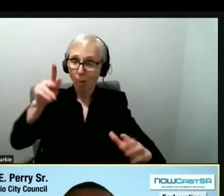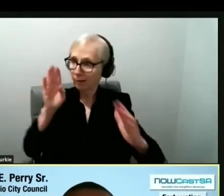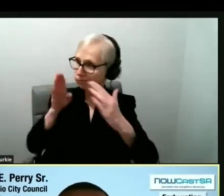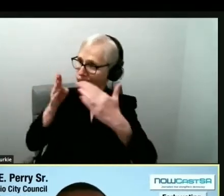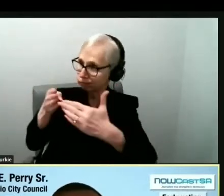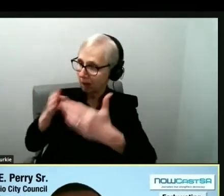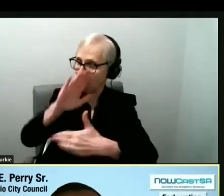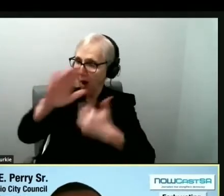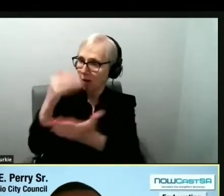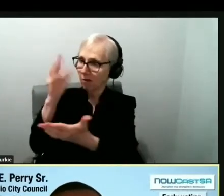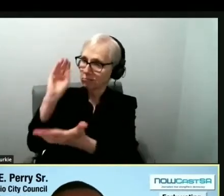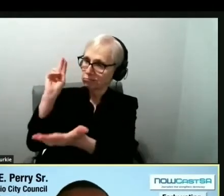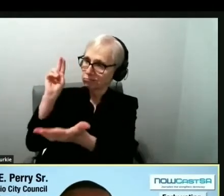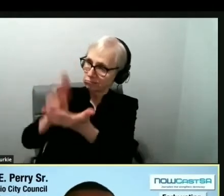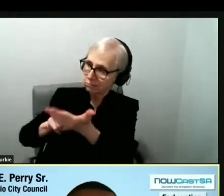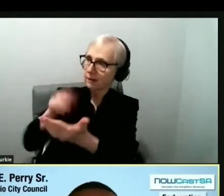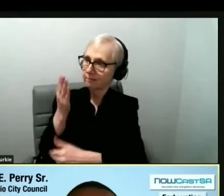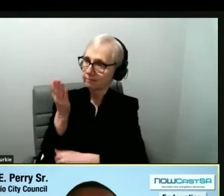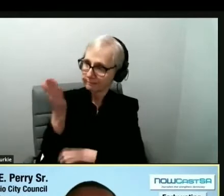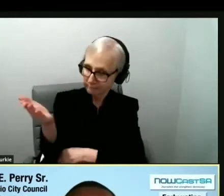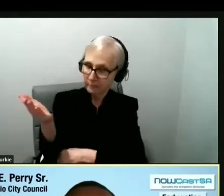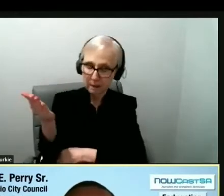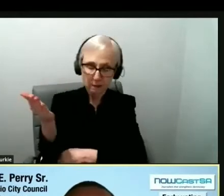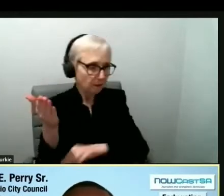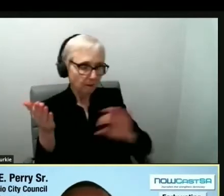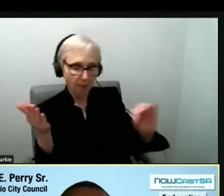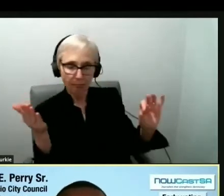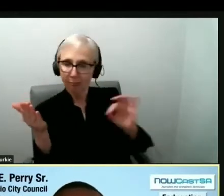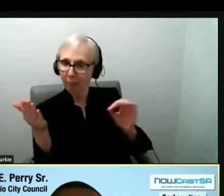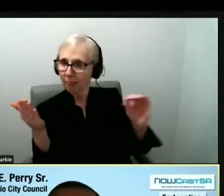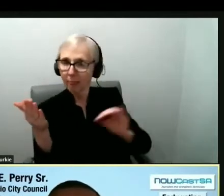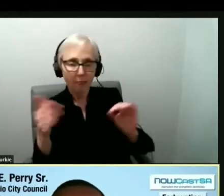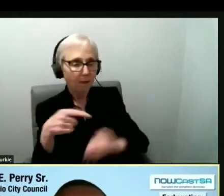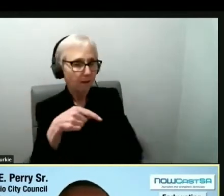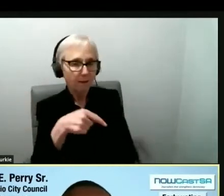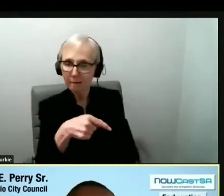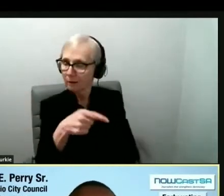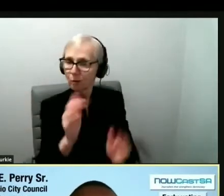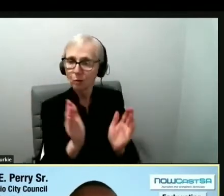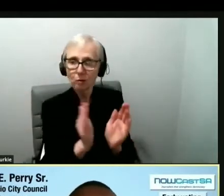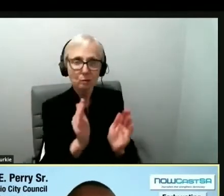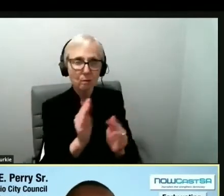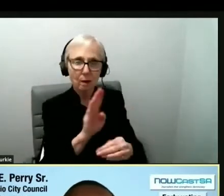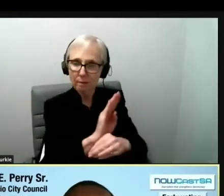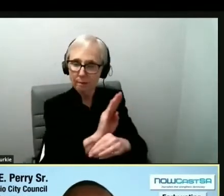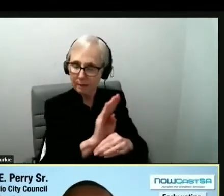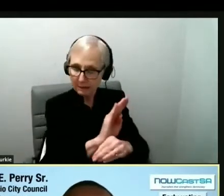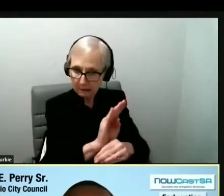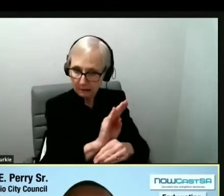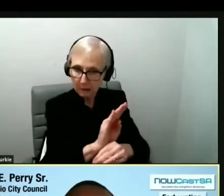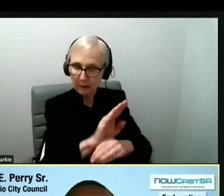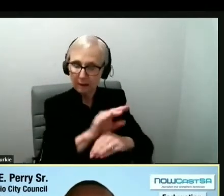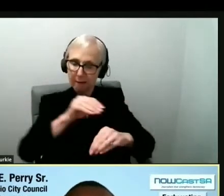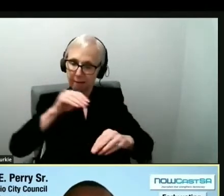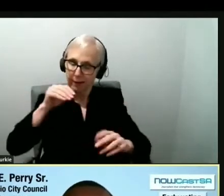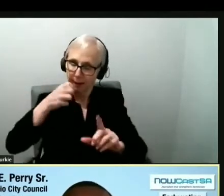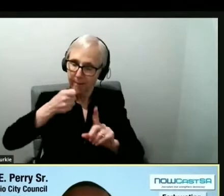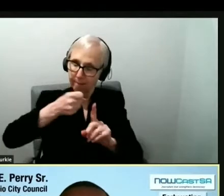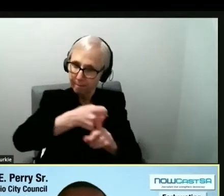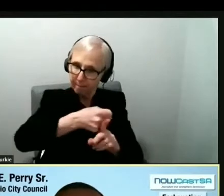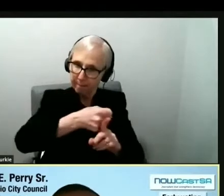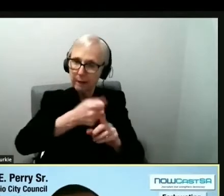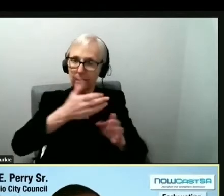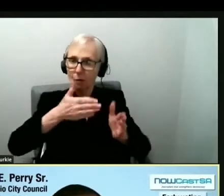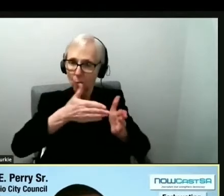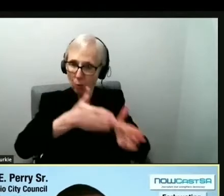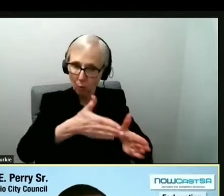procurements, they're giving them to these big corporations and not the smaller corporations and not the smaller businesses. And it's been having an effect on the way that